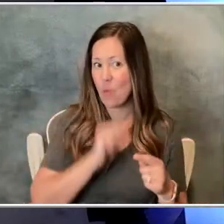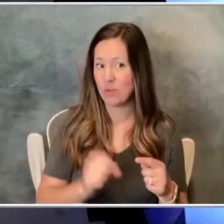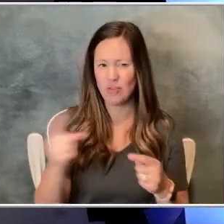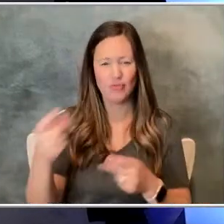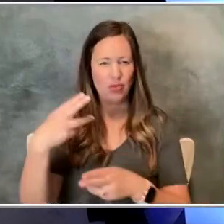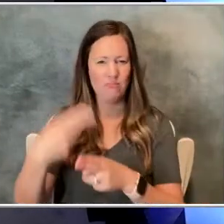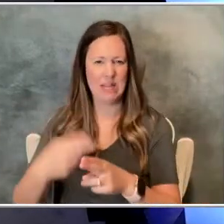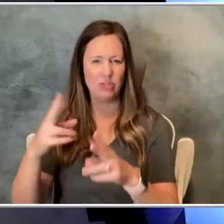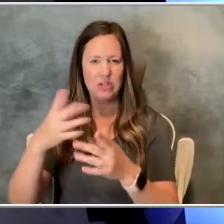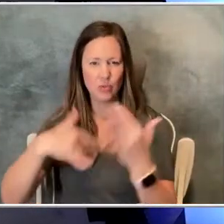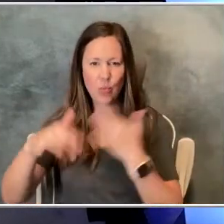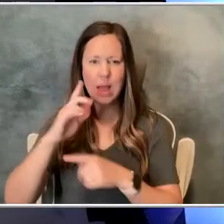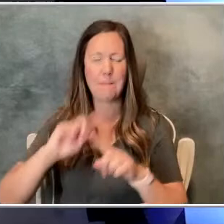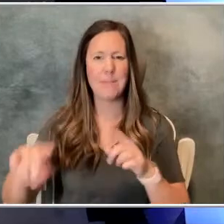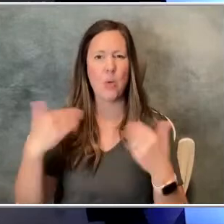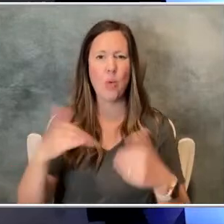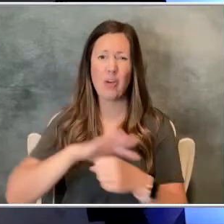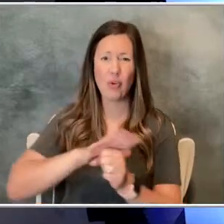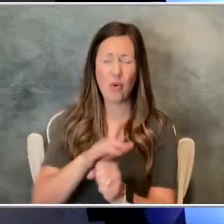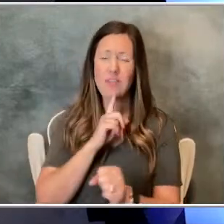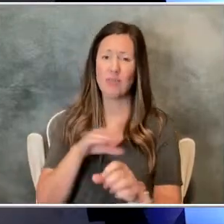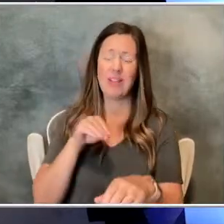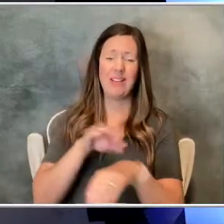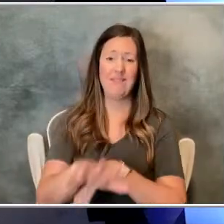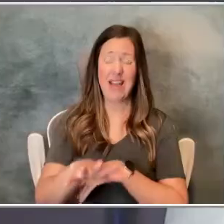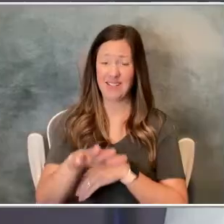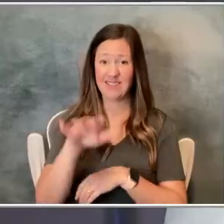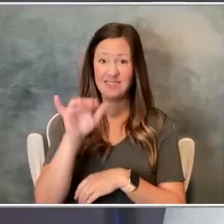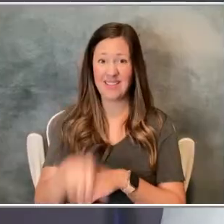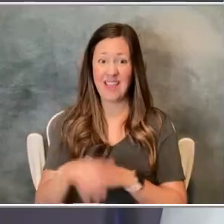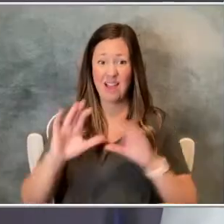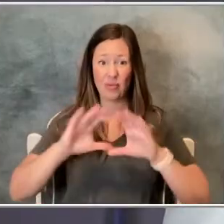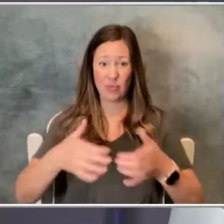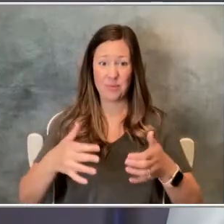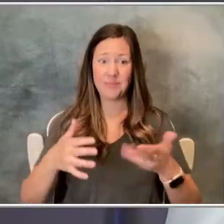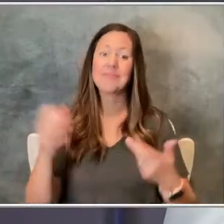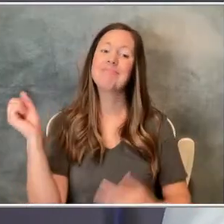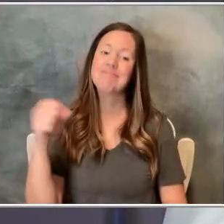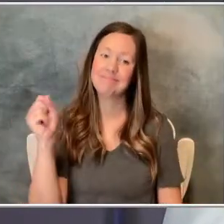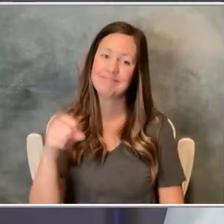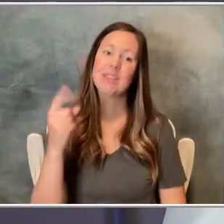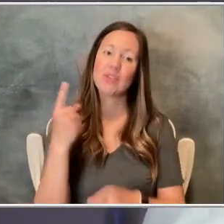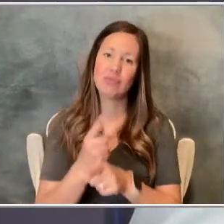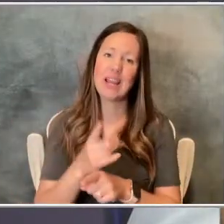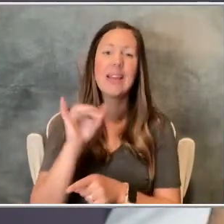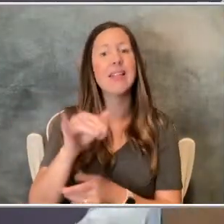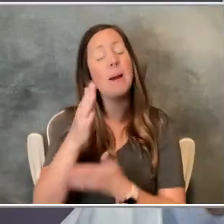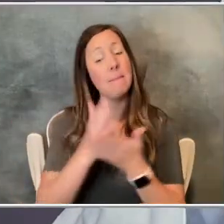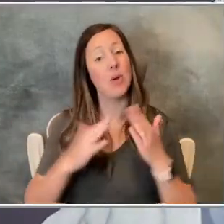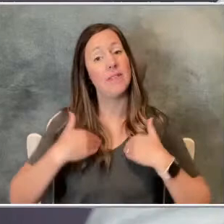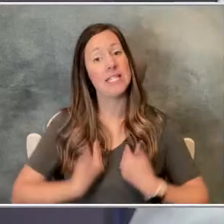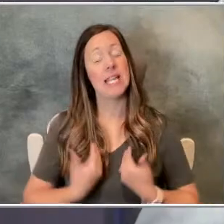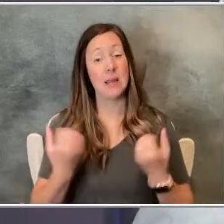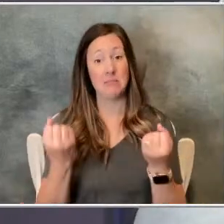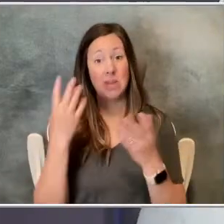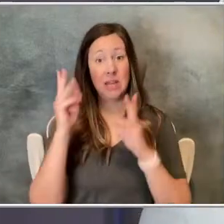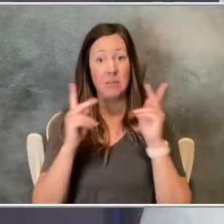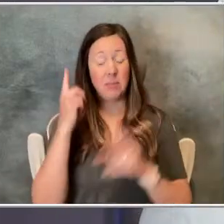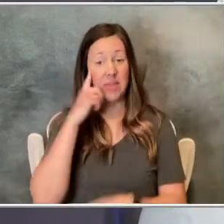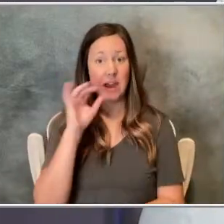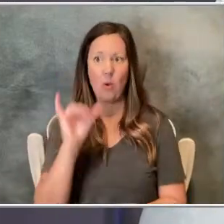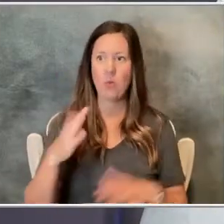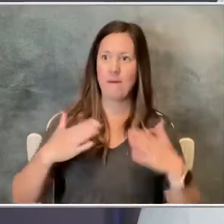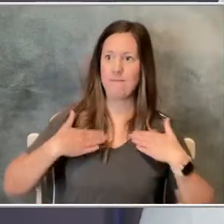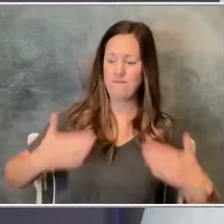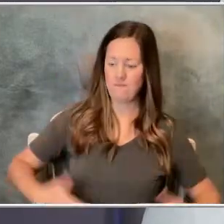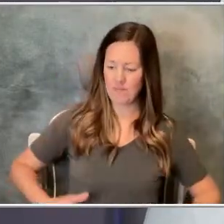really hard on older adults. Yeah, absolutely. And I think that's a component of fatigue that many people may think physical fatigue, but